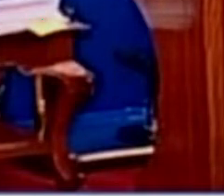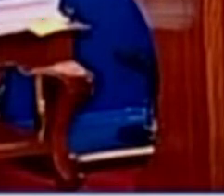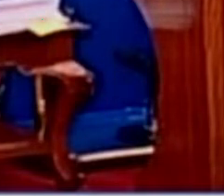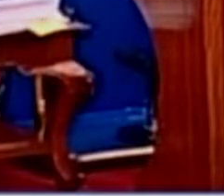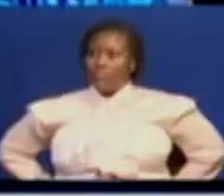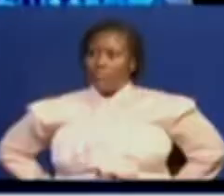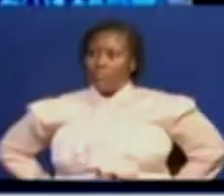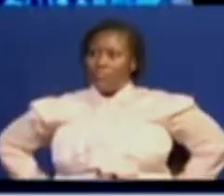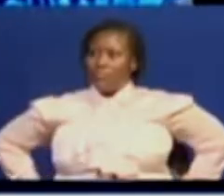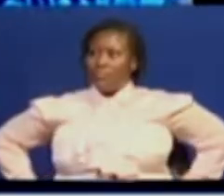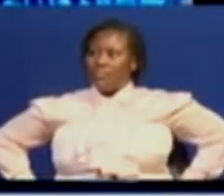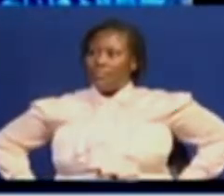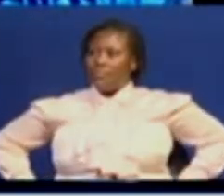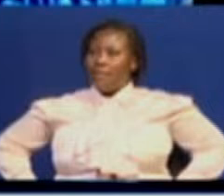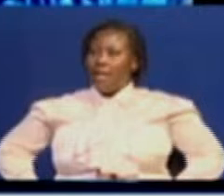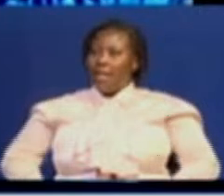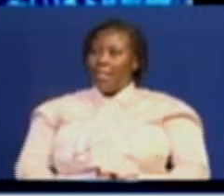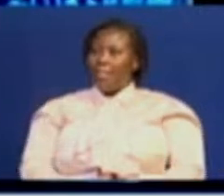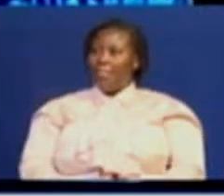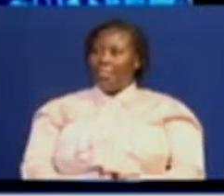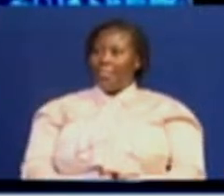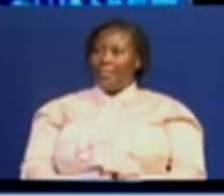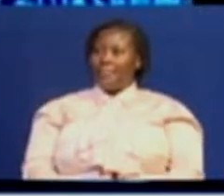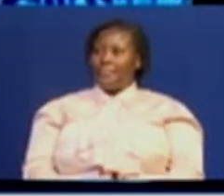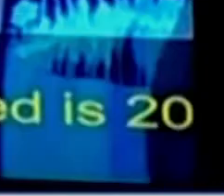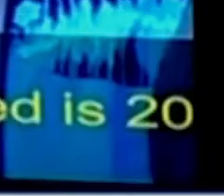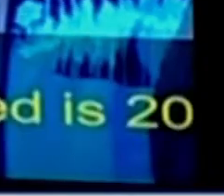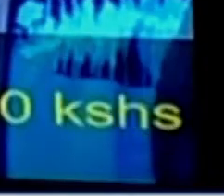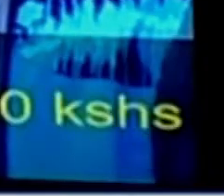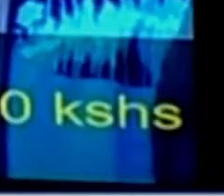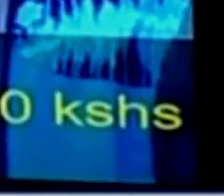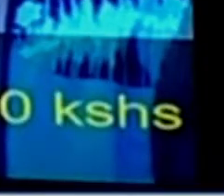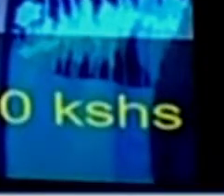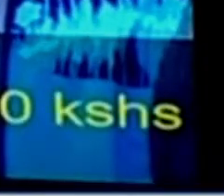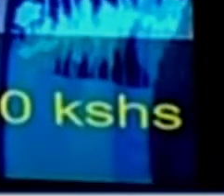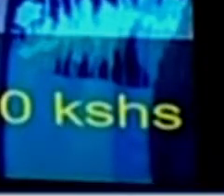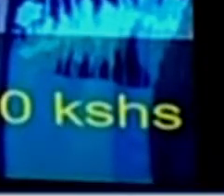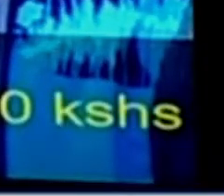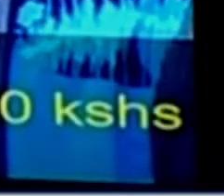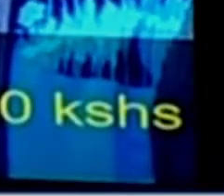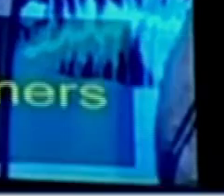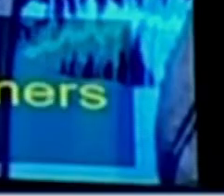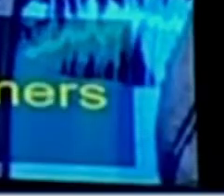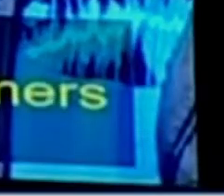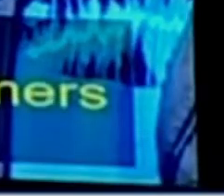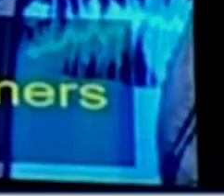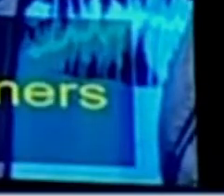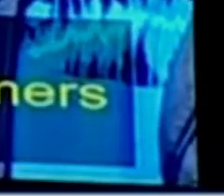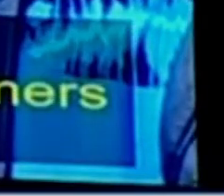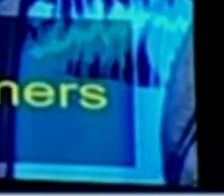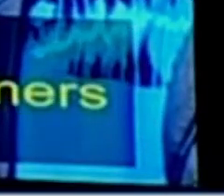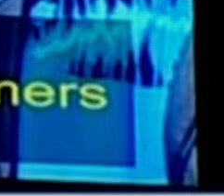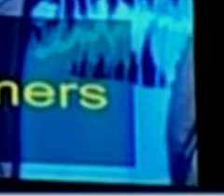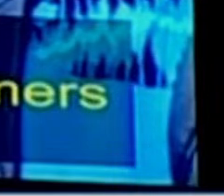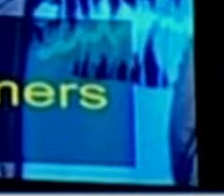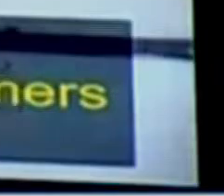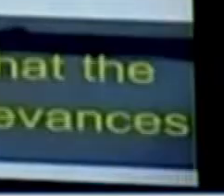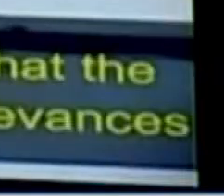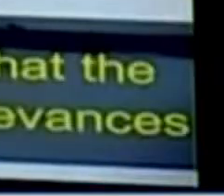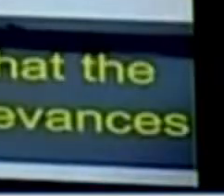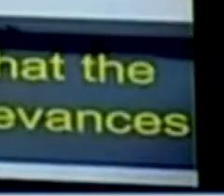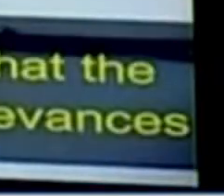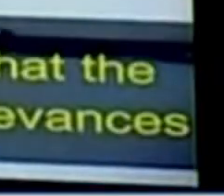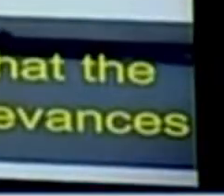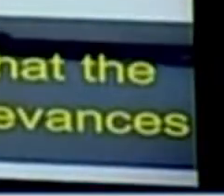ng'ombe ichikwete na approximately chikwete ng'ombe 20 anyoko ng'ombe okwe ng'ombe kama 20 liters ngirima kana jairi lafure milioni nya ile chanto bor